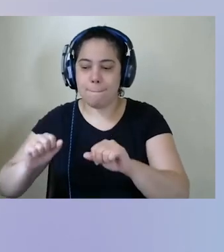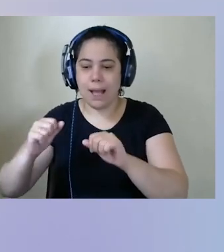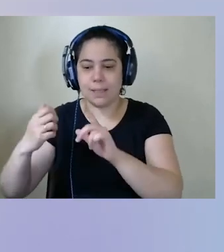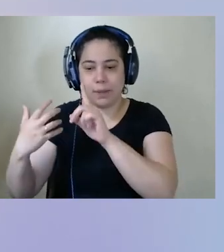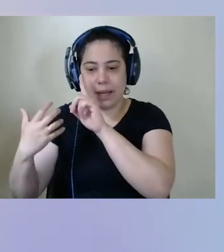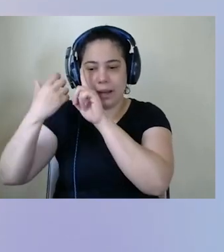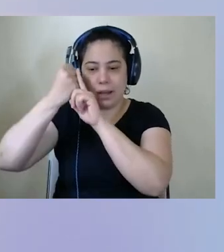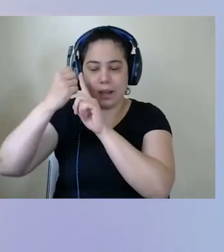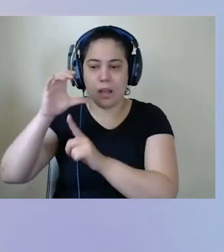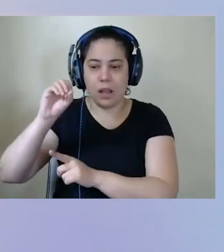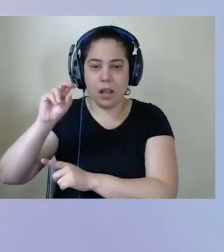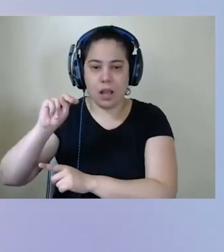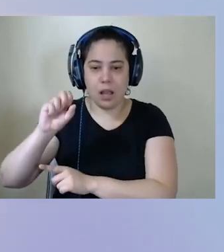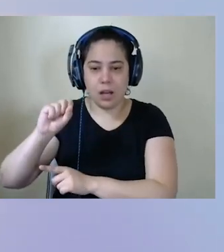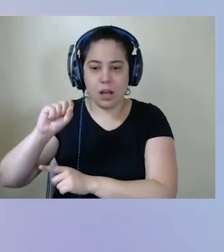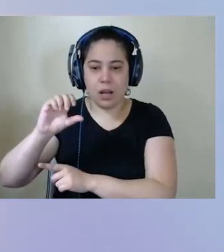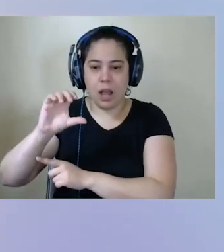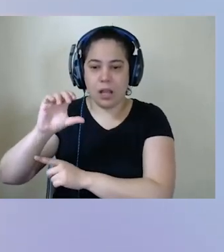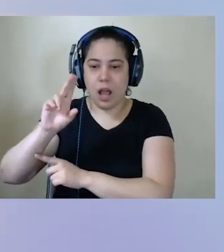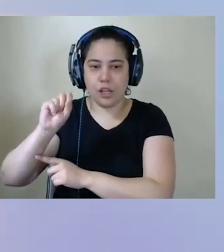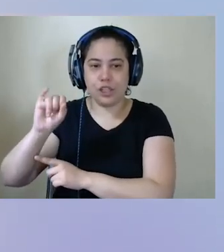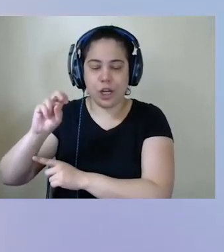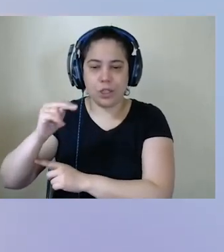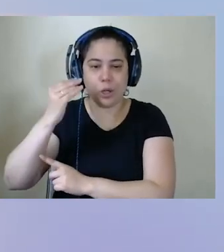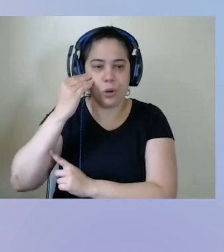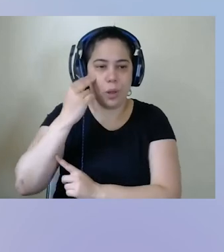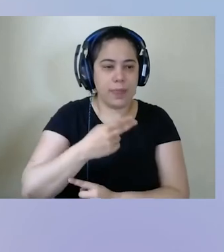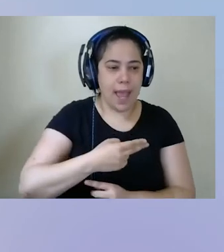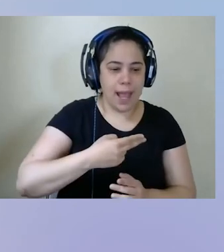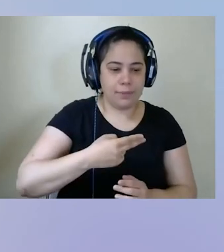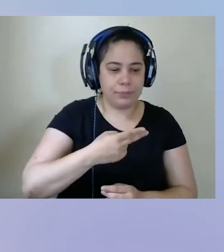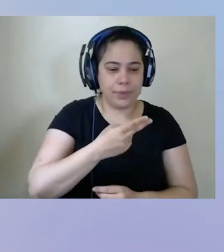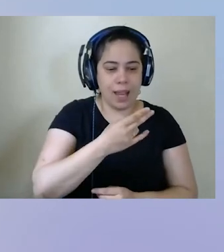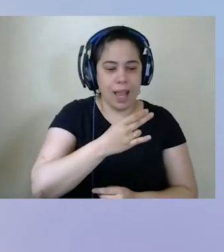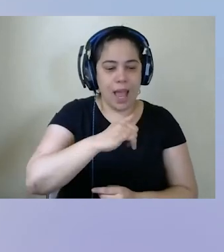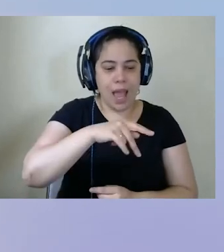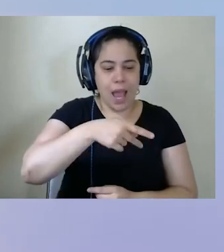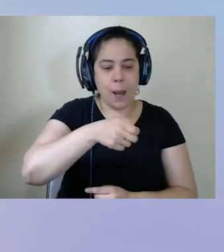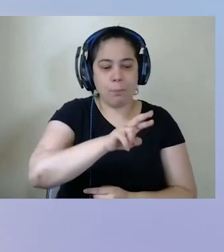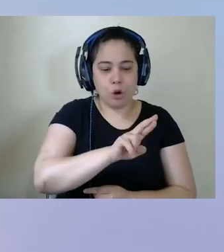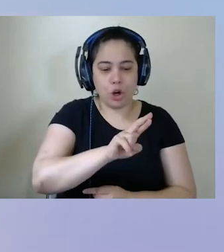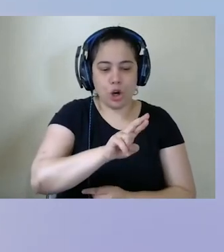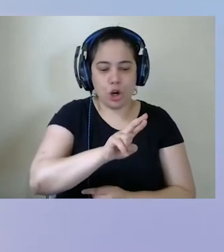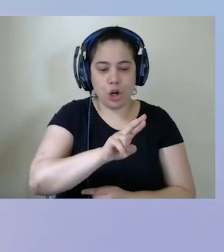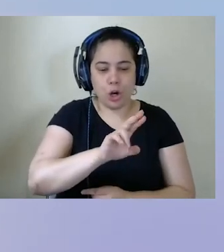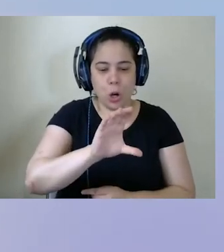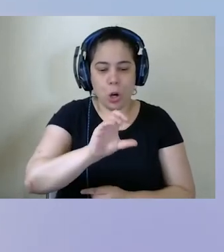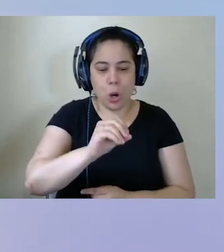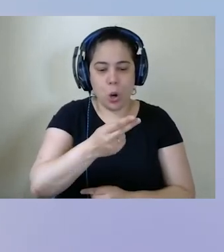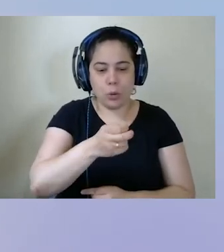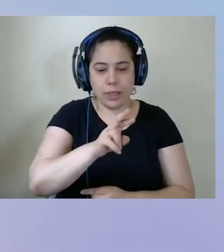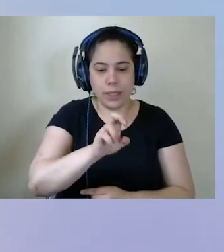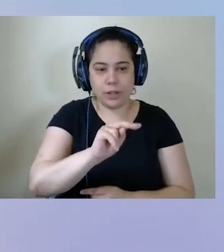the hypercoherence, which is a problem, and you don't want to be hypercoherent or hypocoherent. You don't want to have too